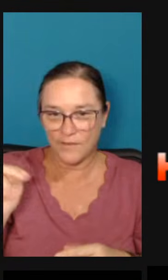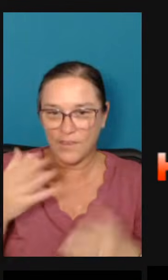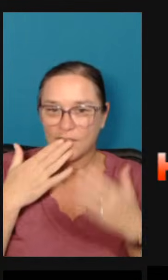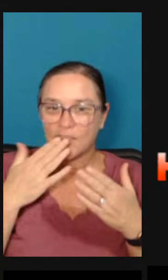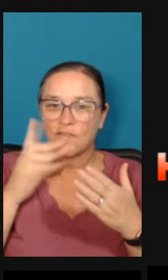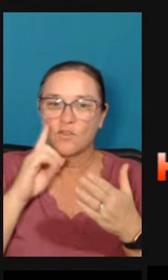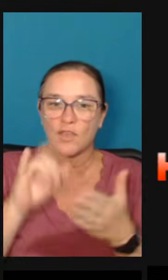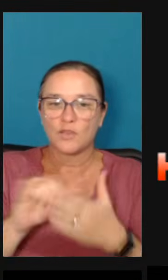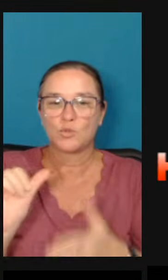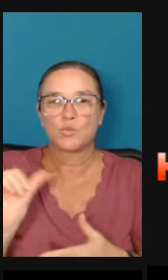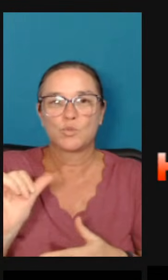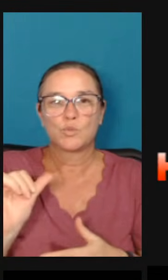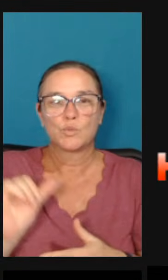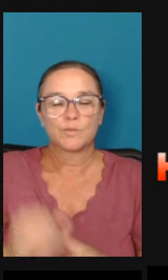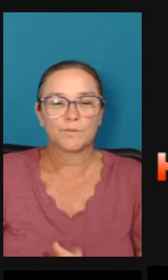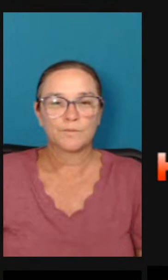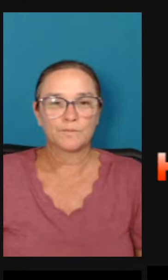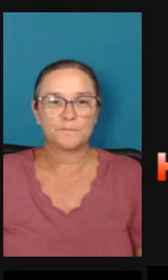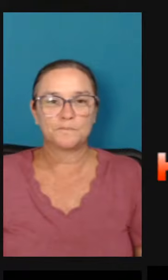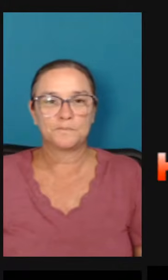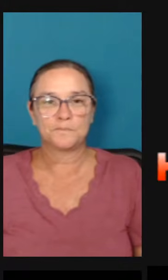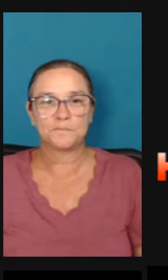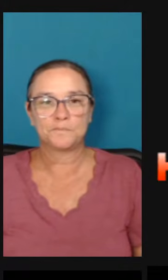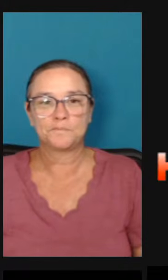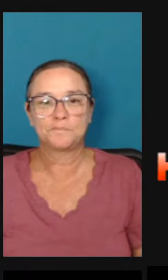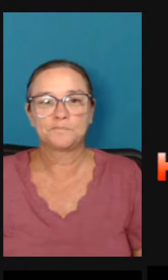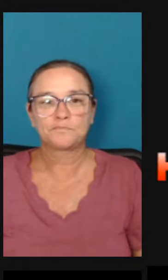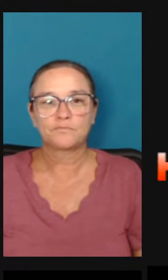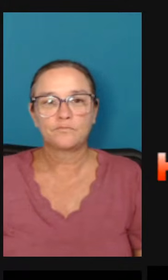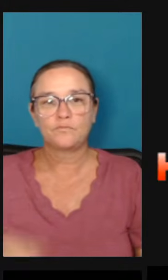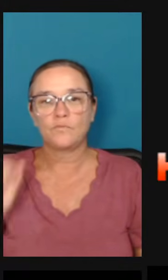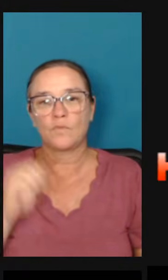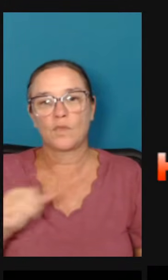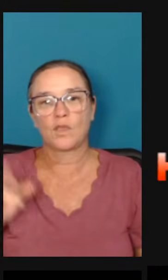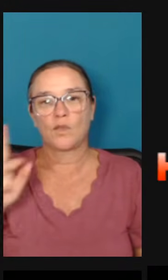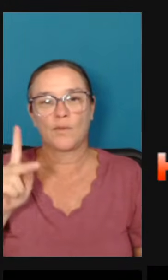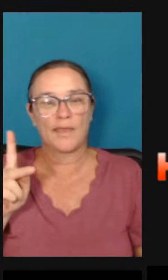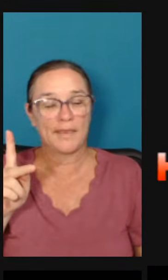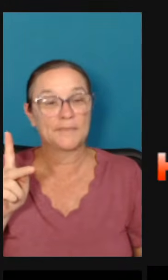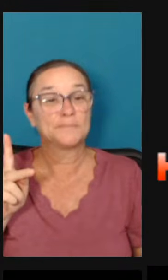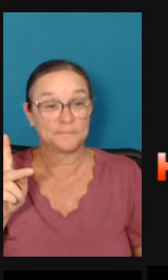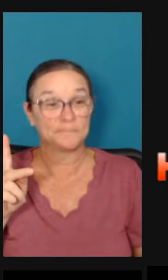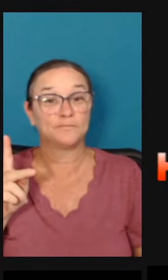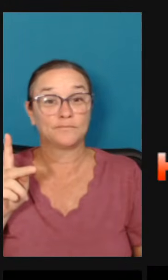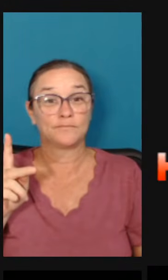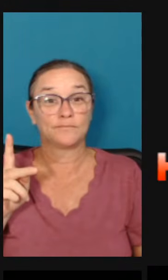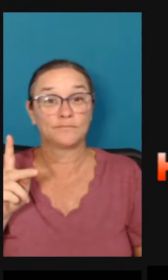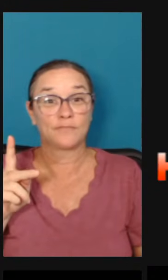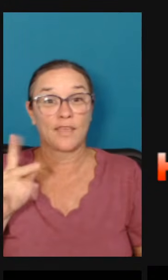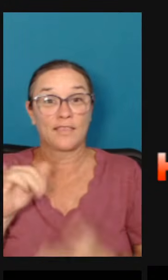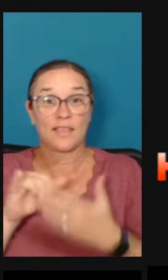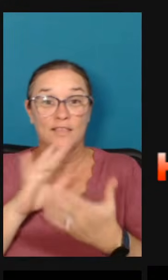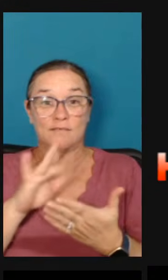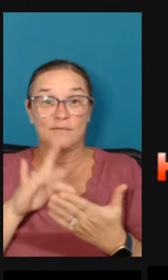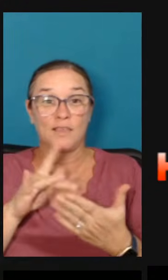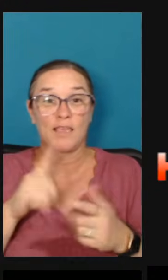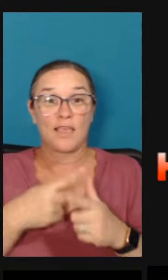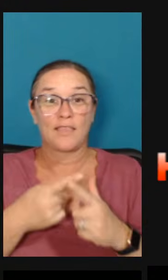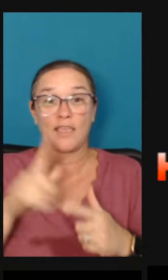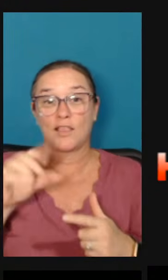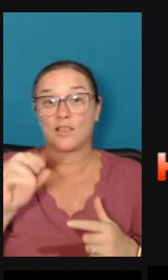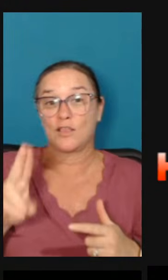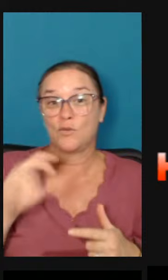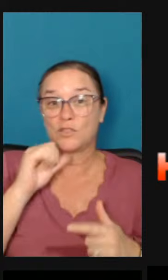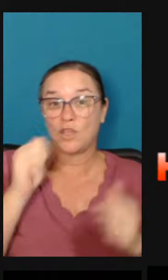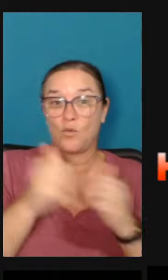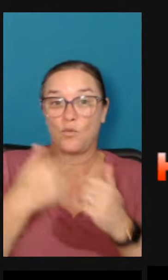there. All right. That gets us through our mid-roll. And Lou, not with us this